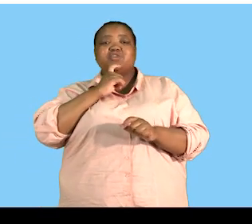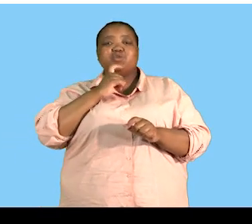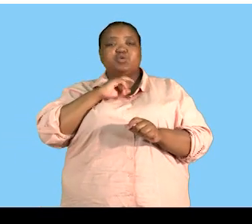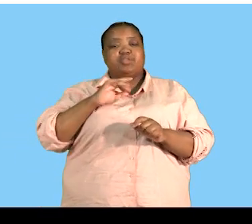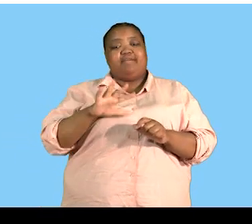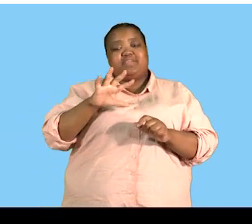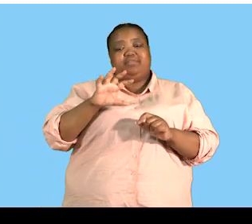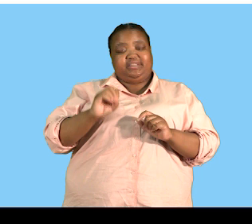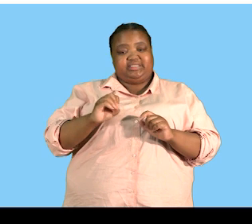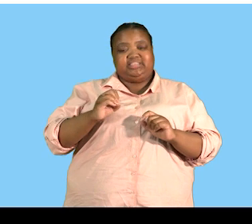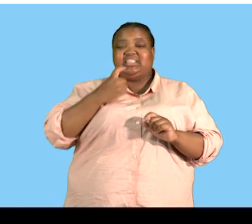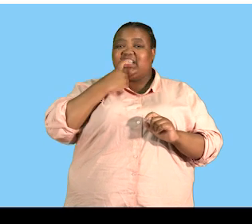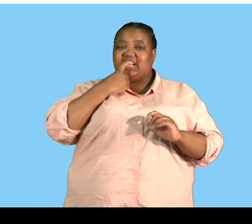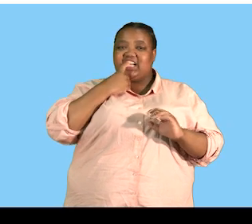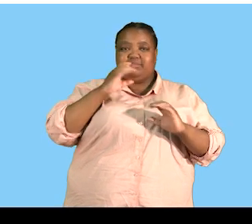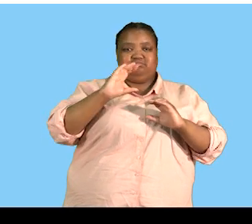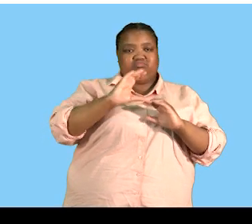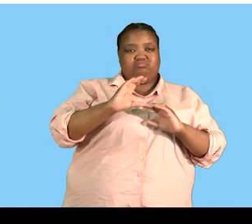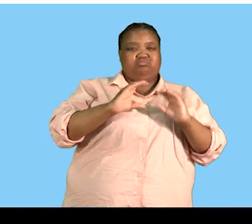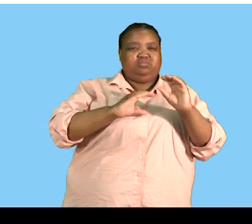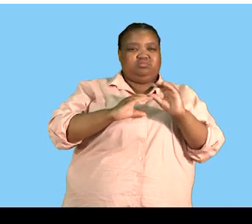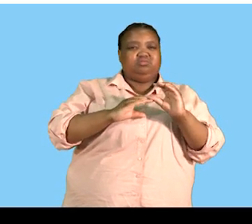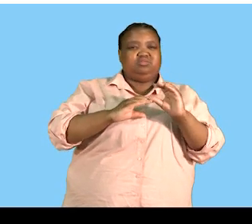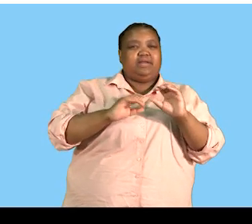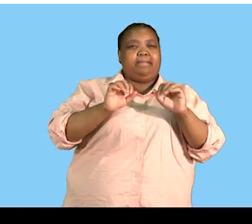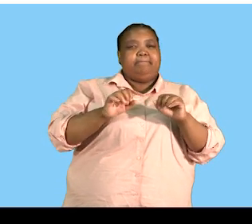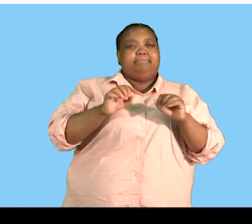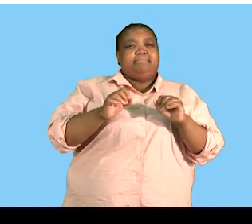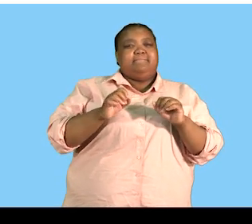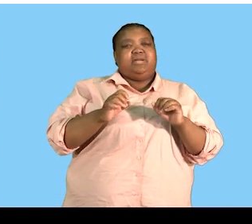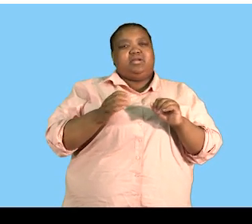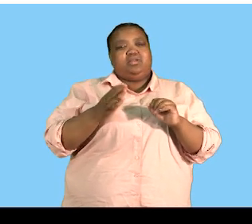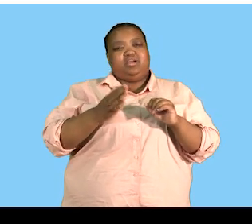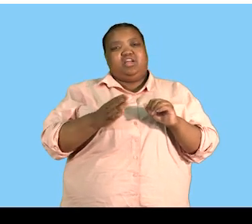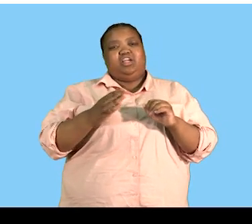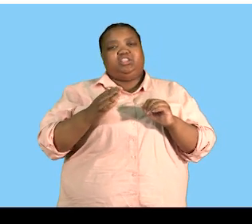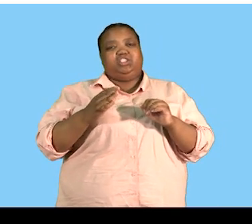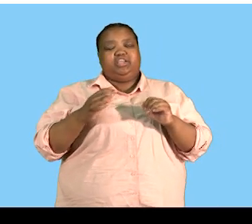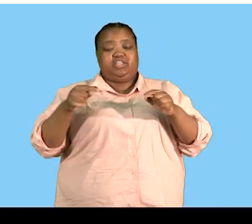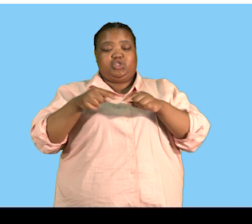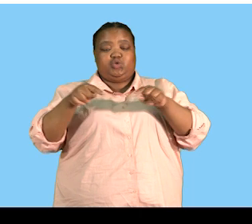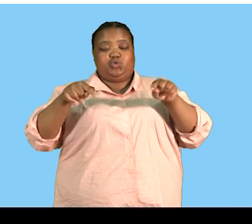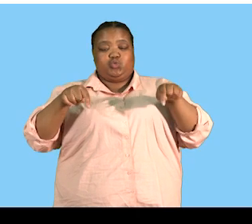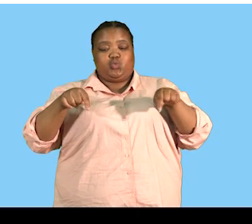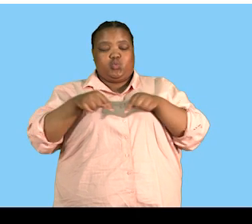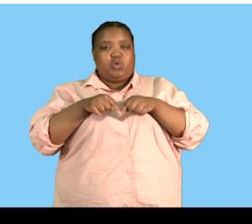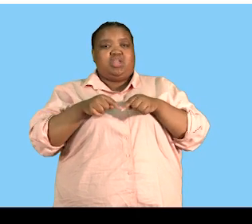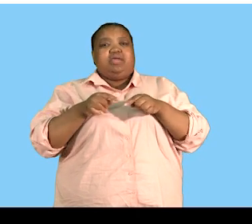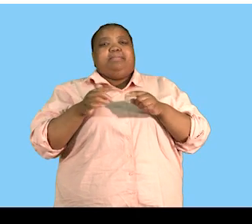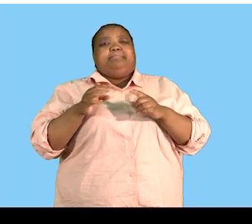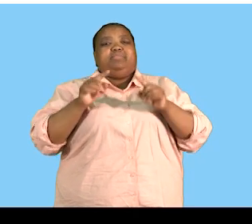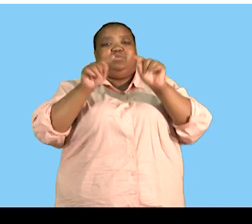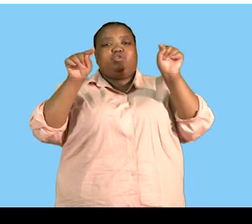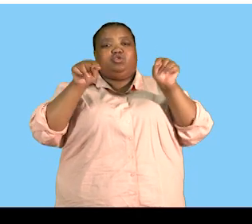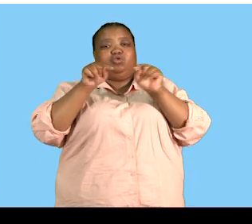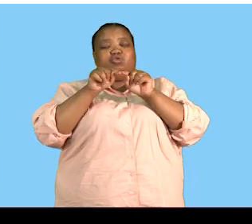Calculate the area of the house if there is 75 bricks that were